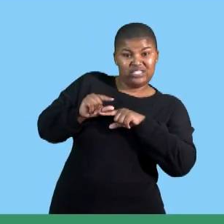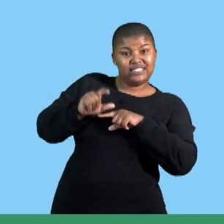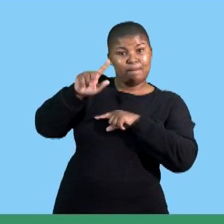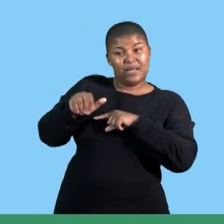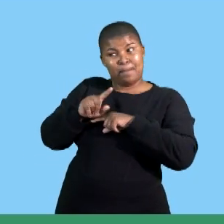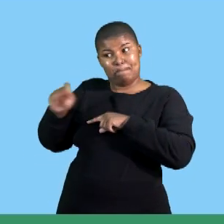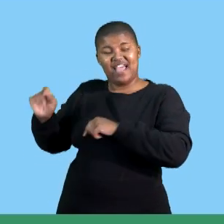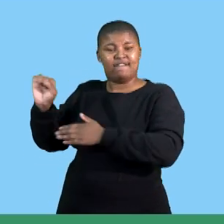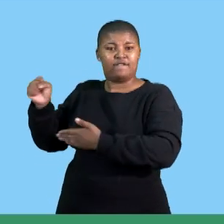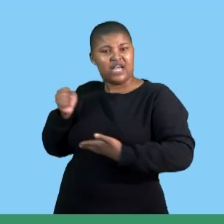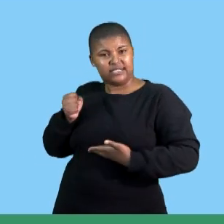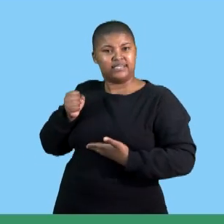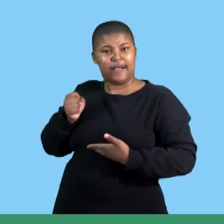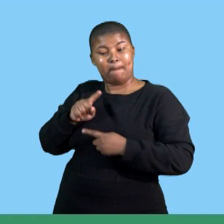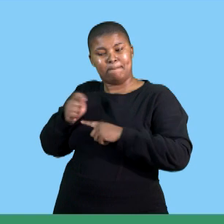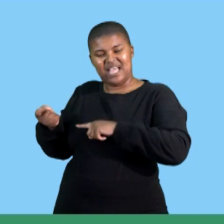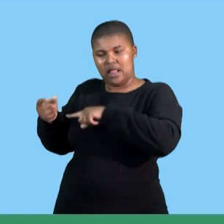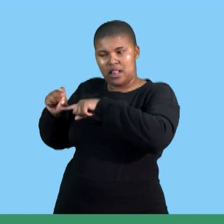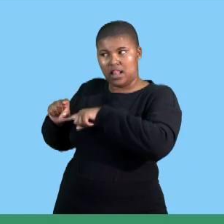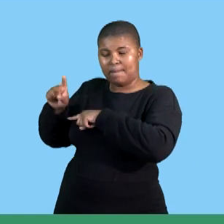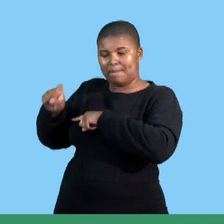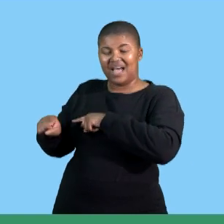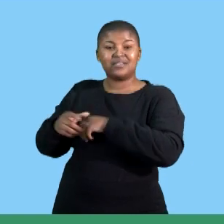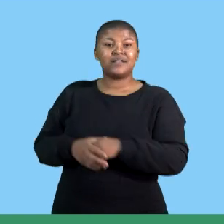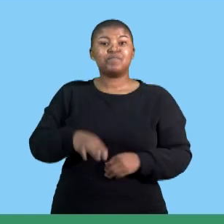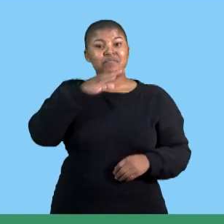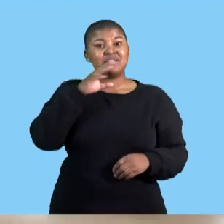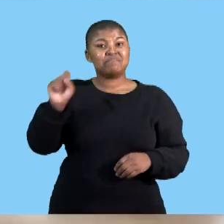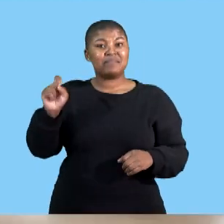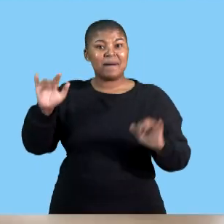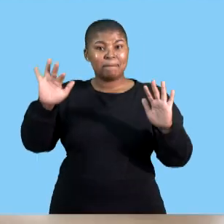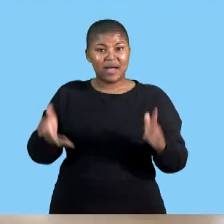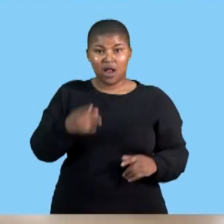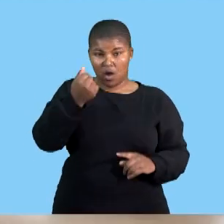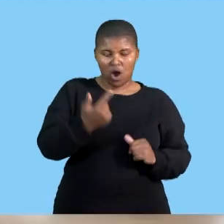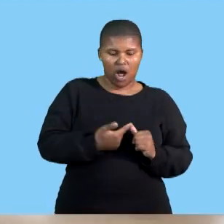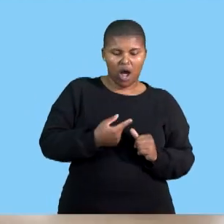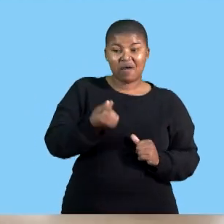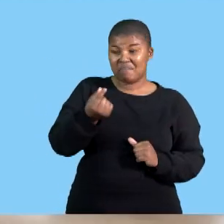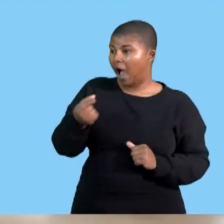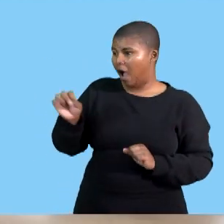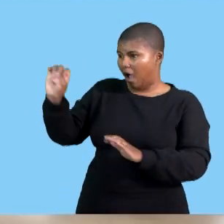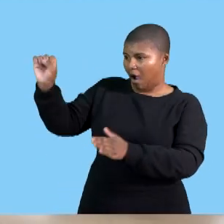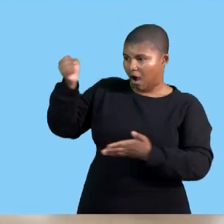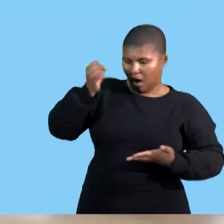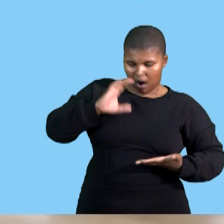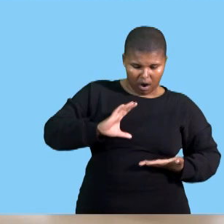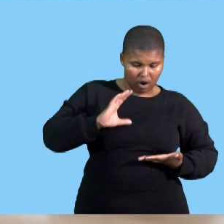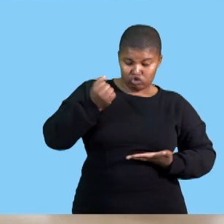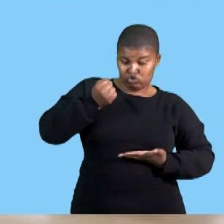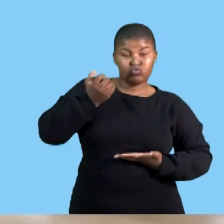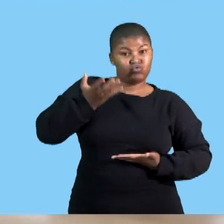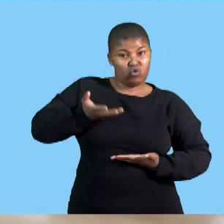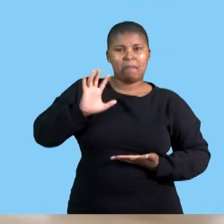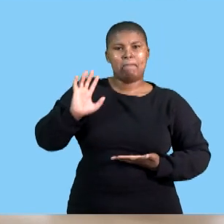must be paid for the funding. So obviously the cost of funding, you are not going to only count the money that have been borrowed